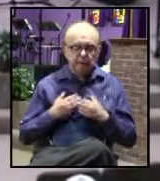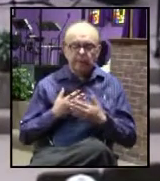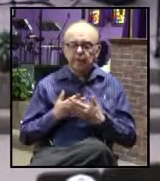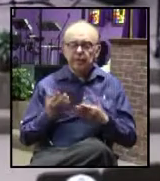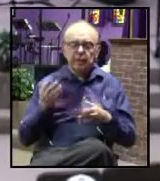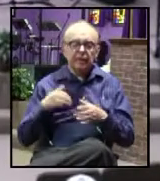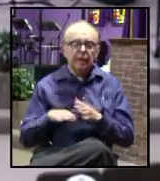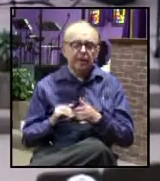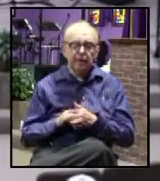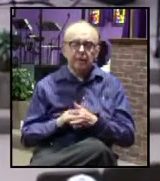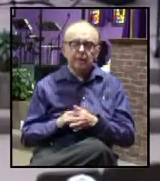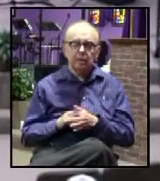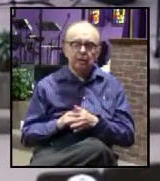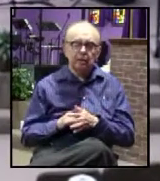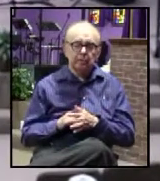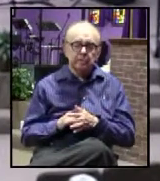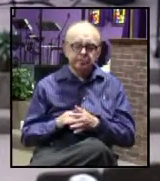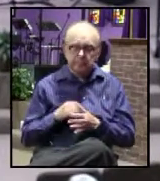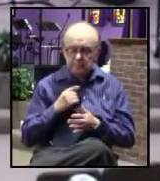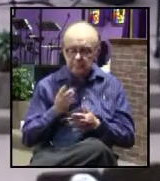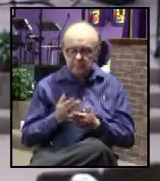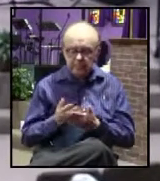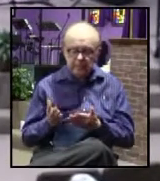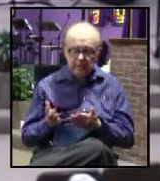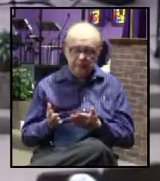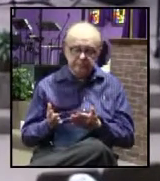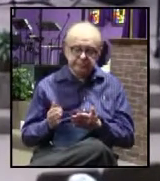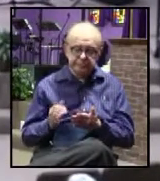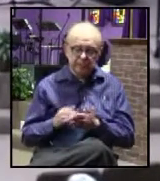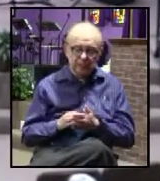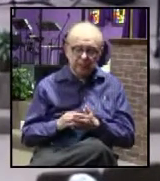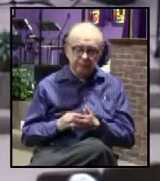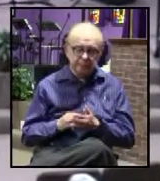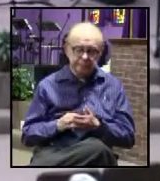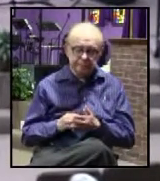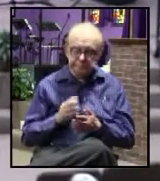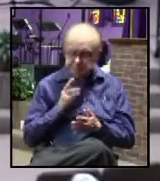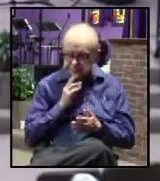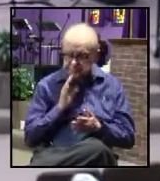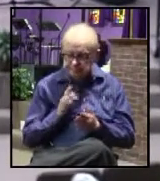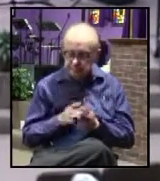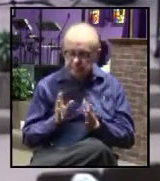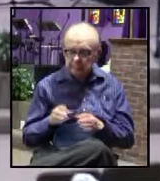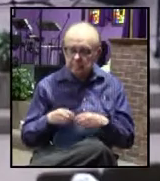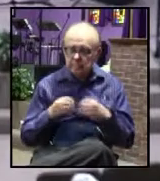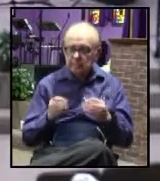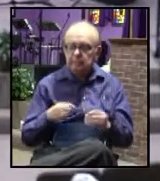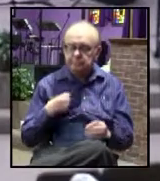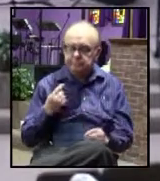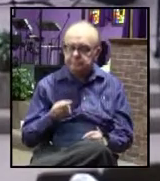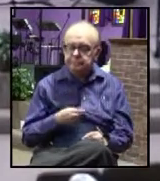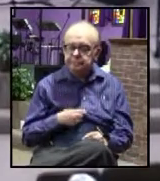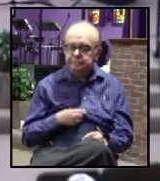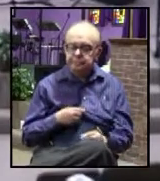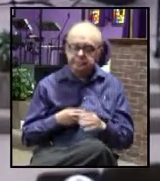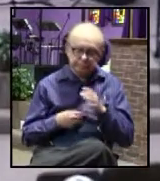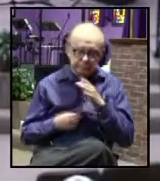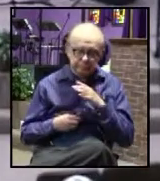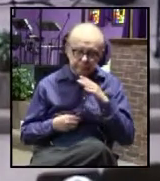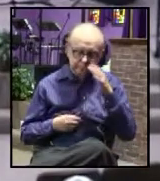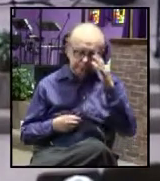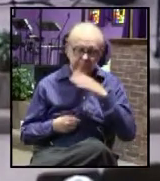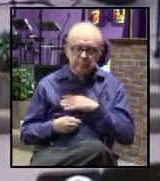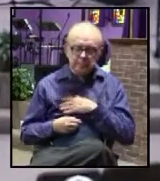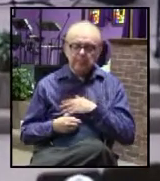it. And may I also say to you that the water that Jesus wants to give us, ladies and gentlemen, has